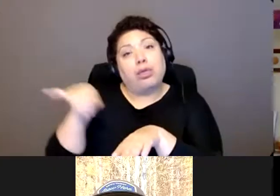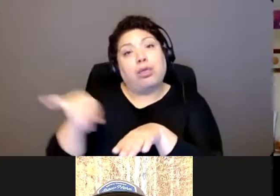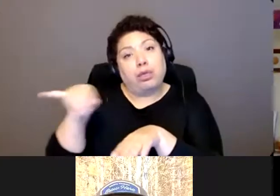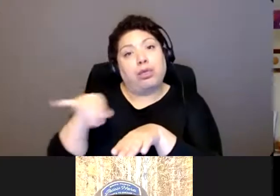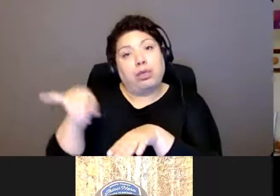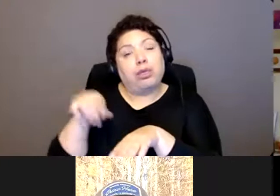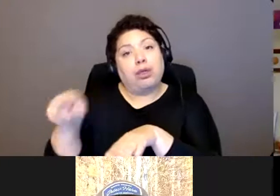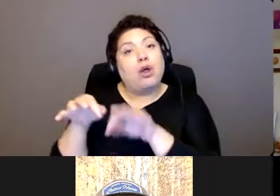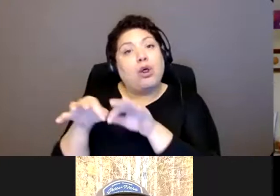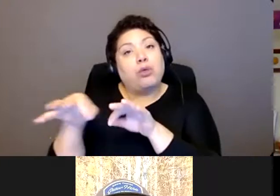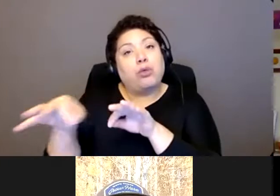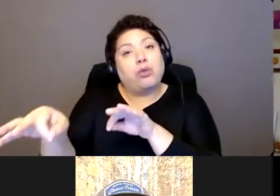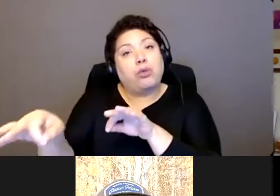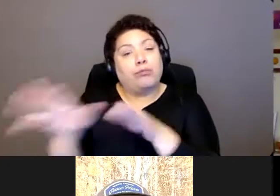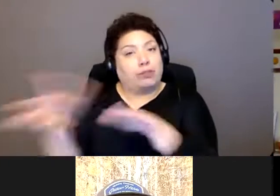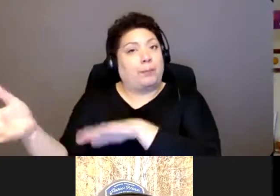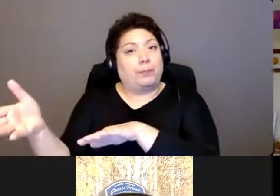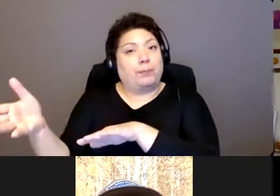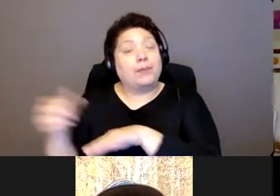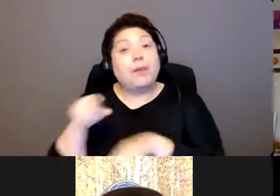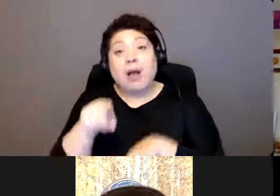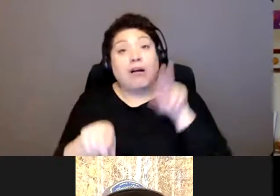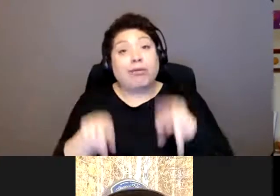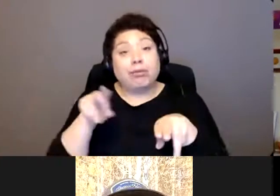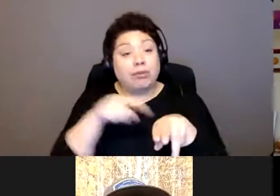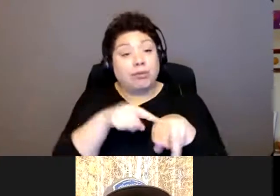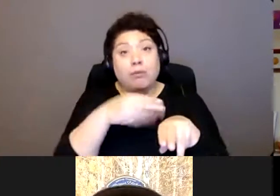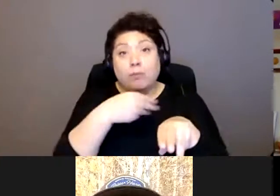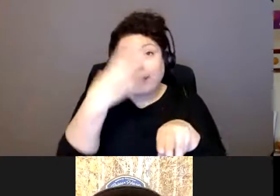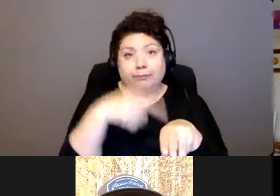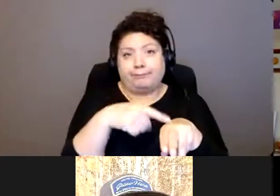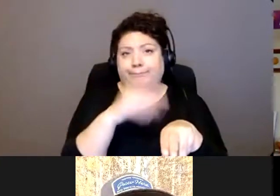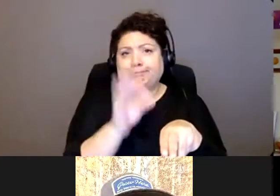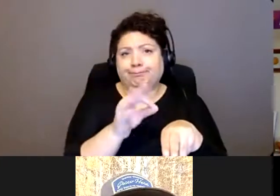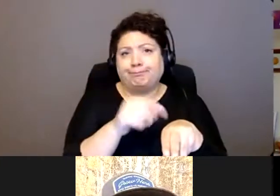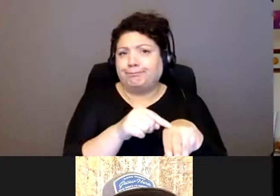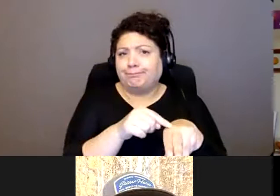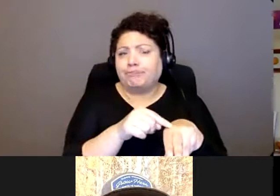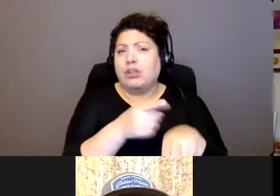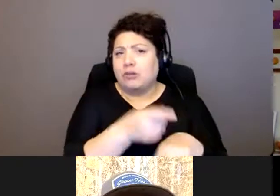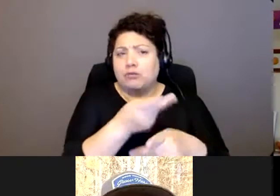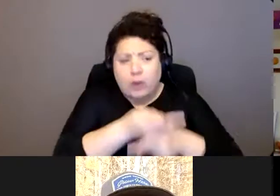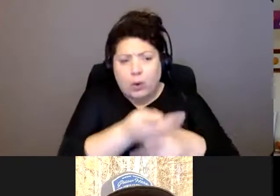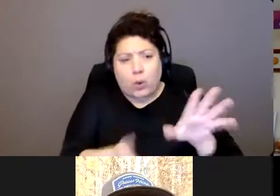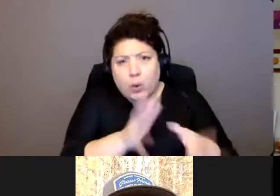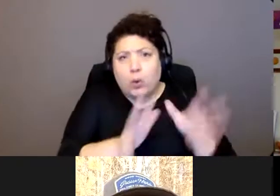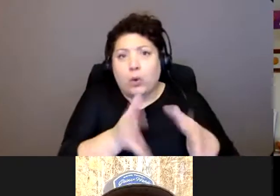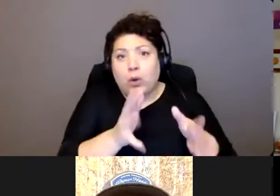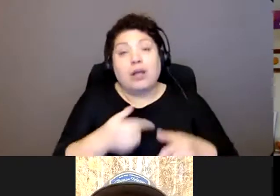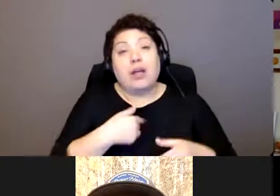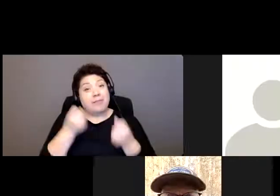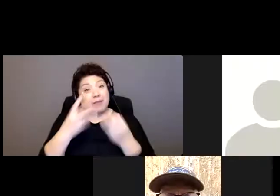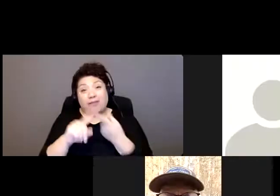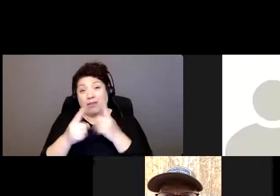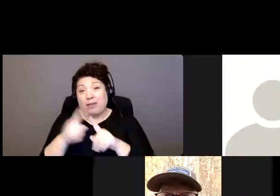That is obvious, and that's I've seen it in Thunder Bay. I've heard it from lots of friends in Thunder Bay. I've seen it with my own eyes, and I have